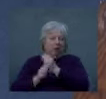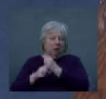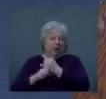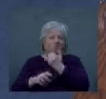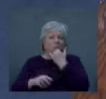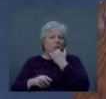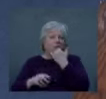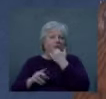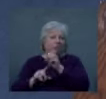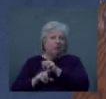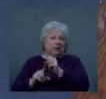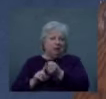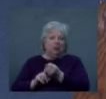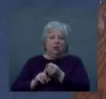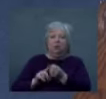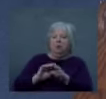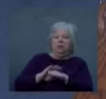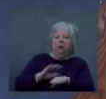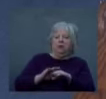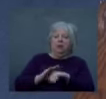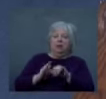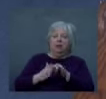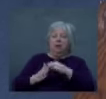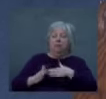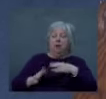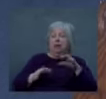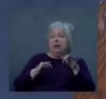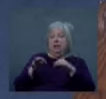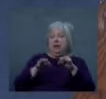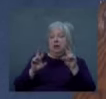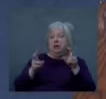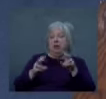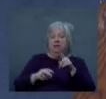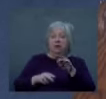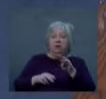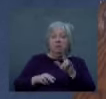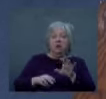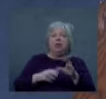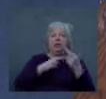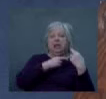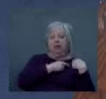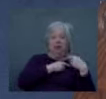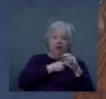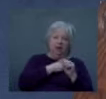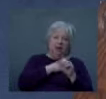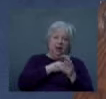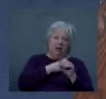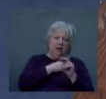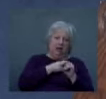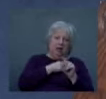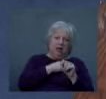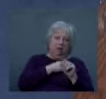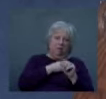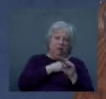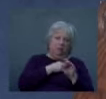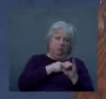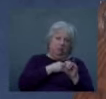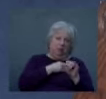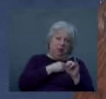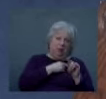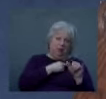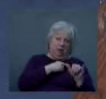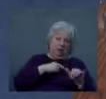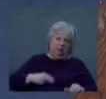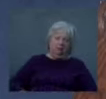situation? Basically, that's my definition of public accountability. Now,